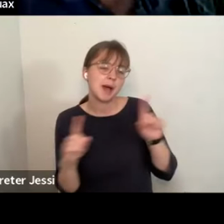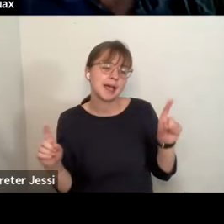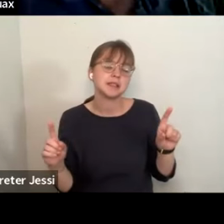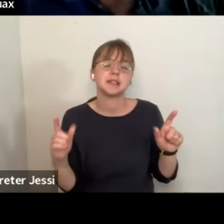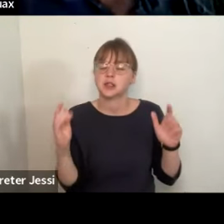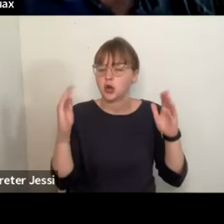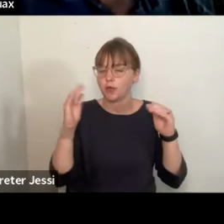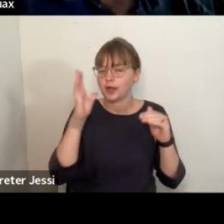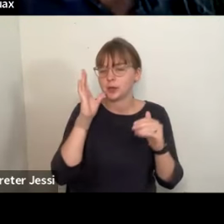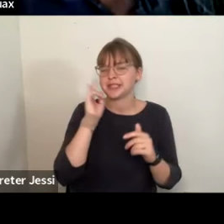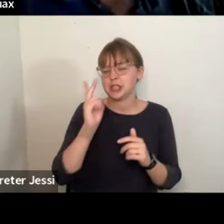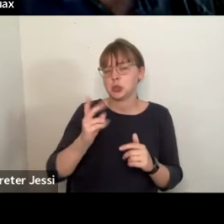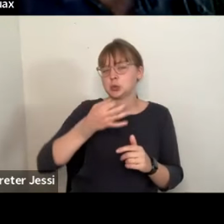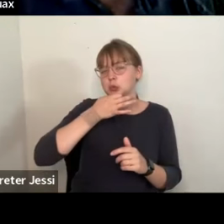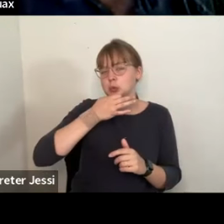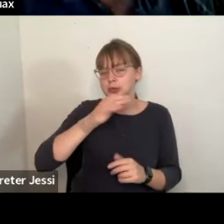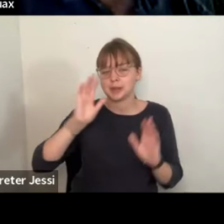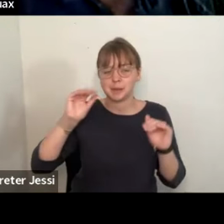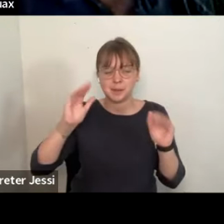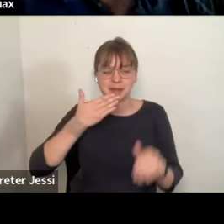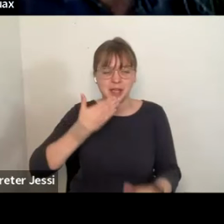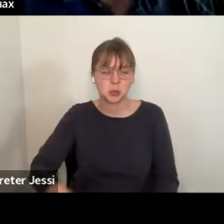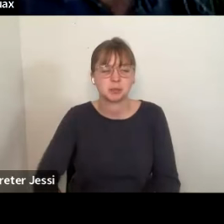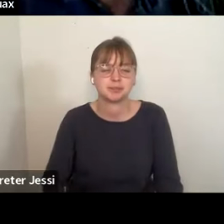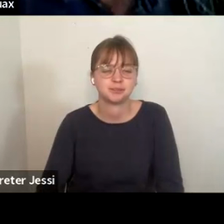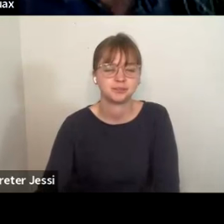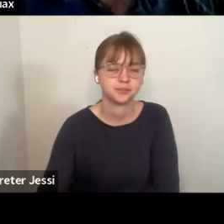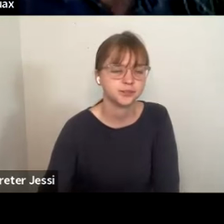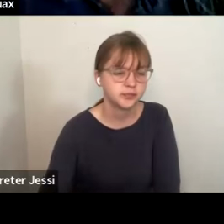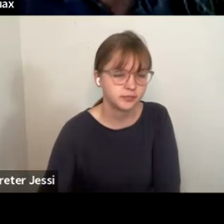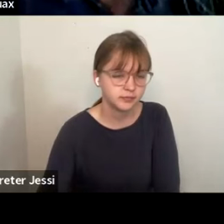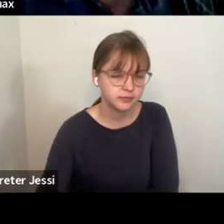in person sometime soon. So thank you.